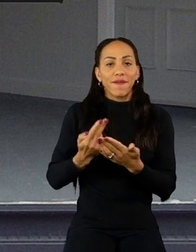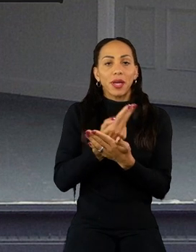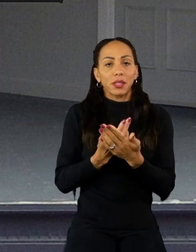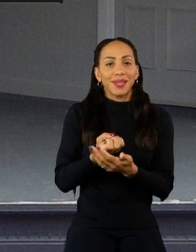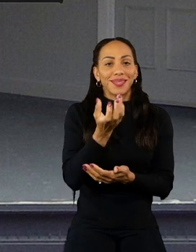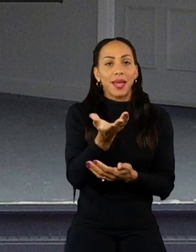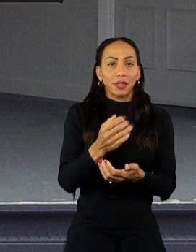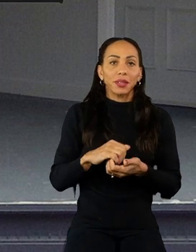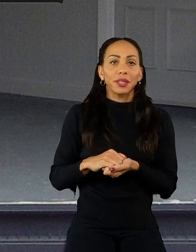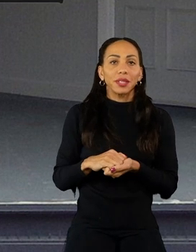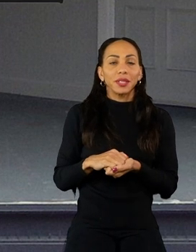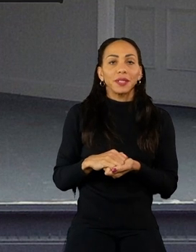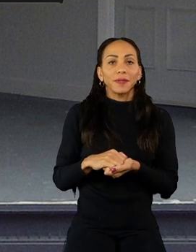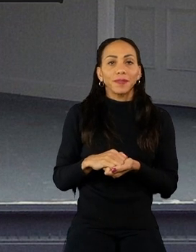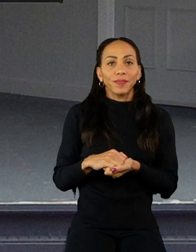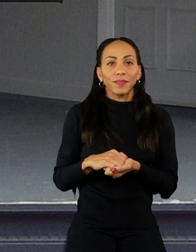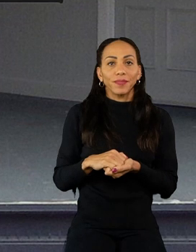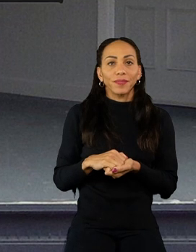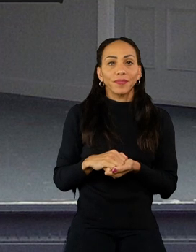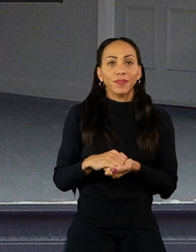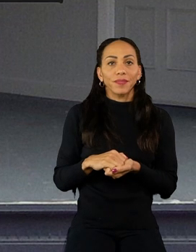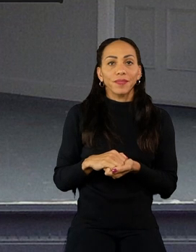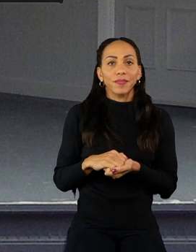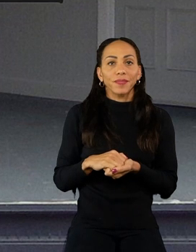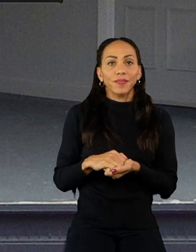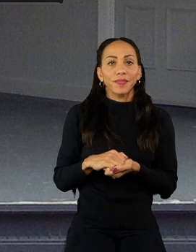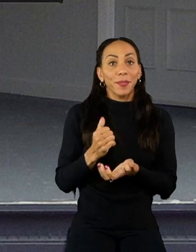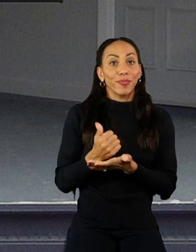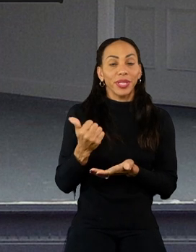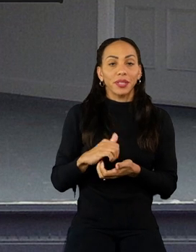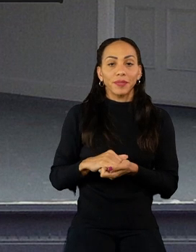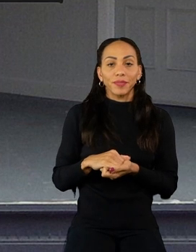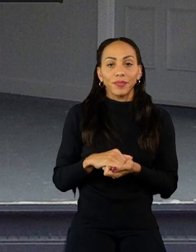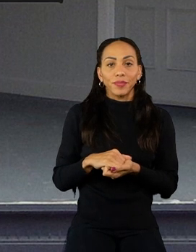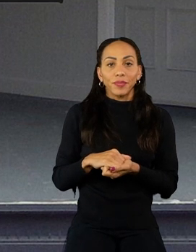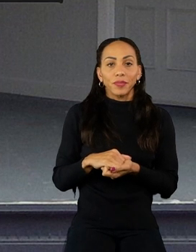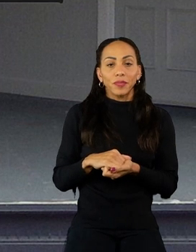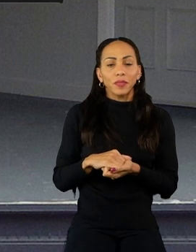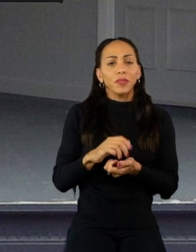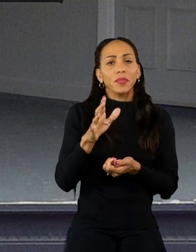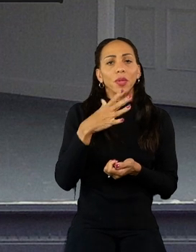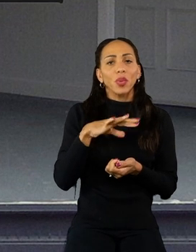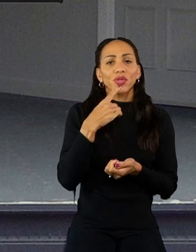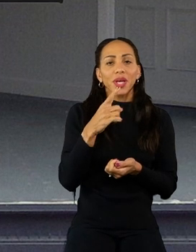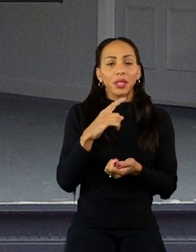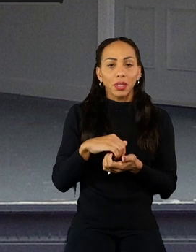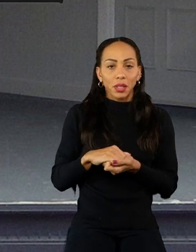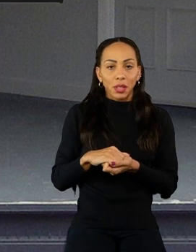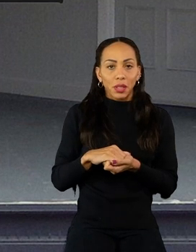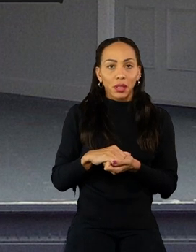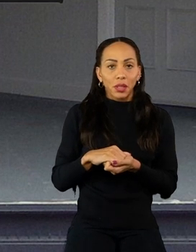I can definitely send you all of those things. Those kind of graphic images. That'd be